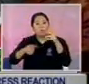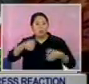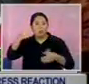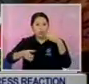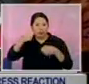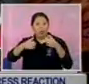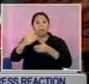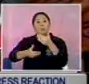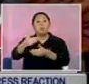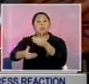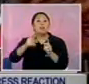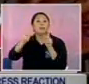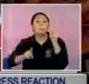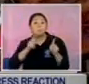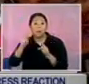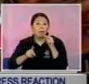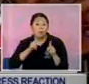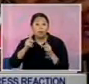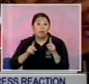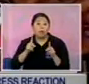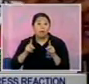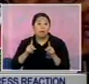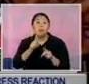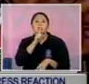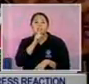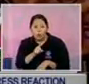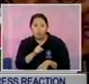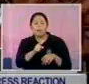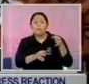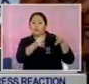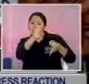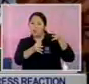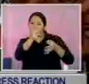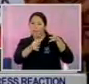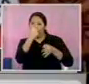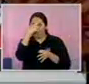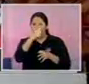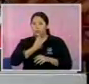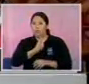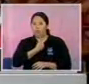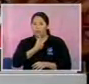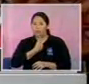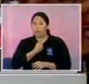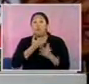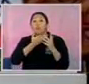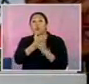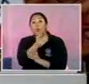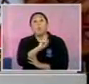the people are actually judging for themselves through what they